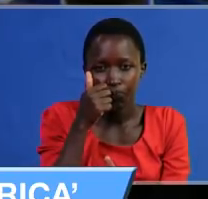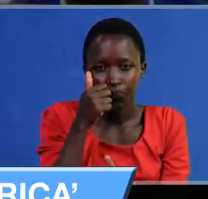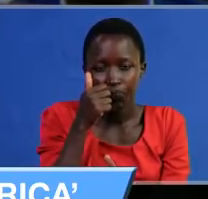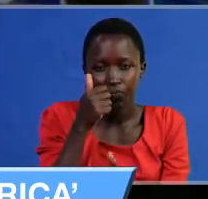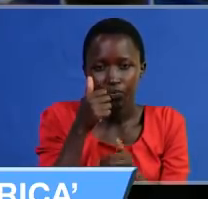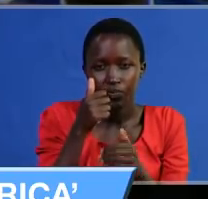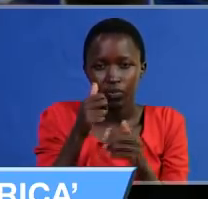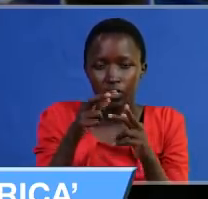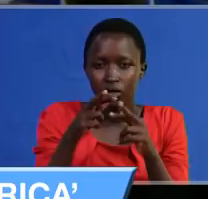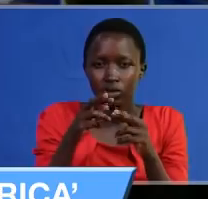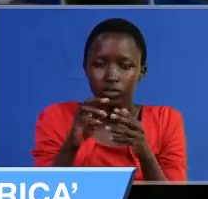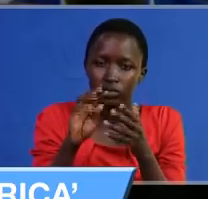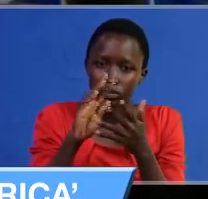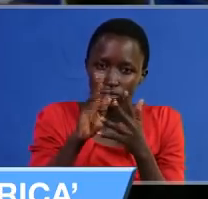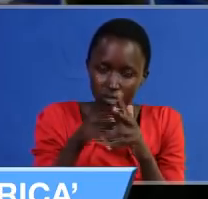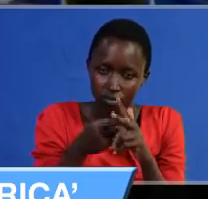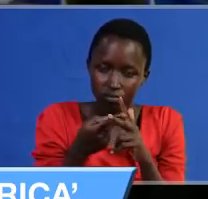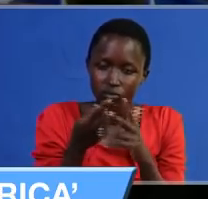is the origin of man.